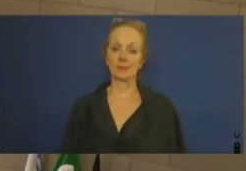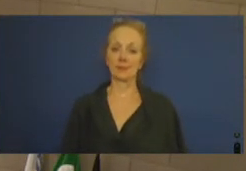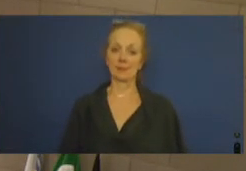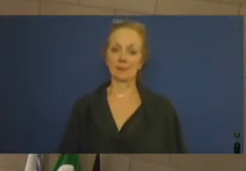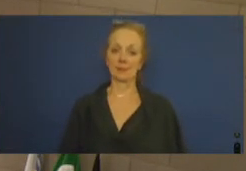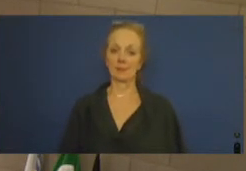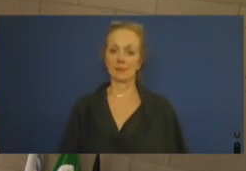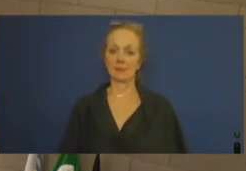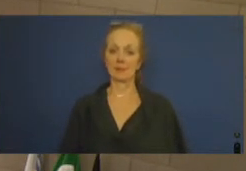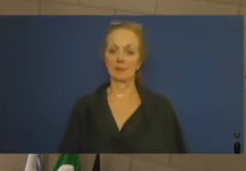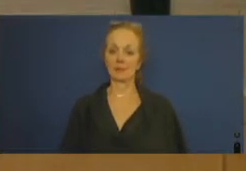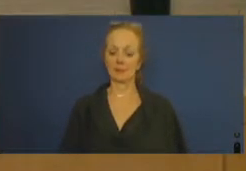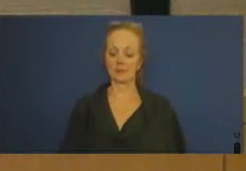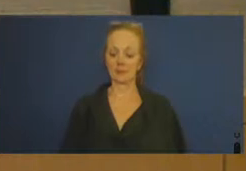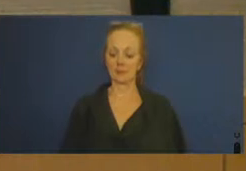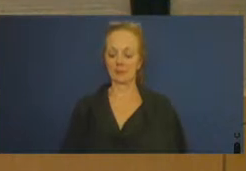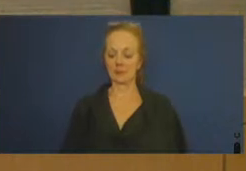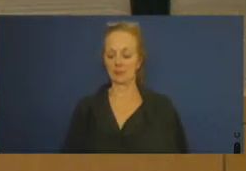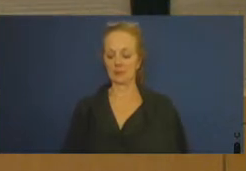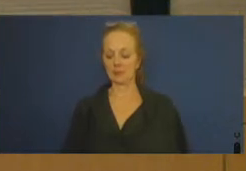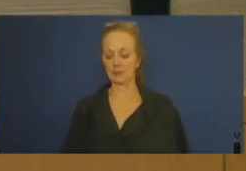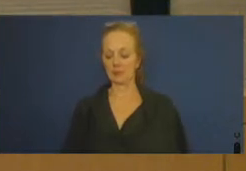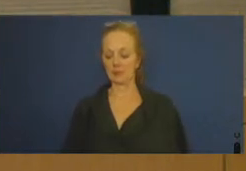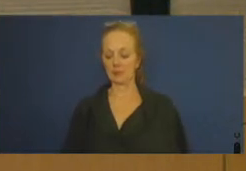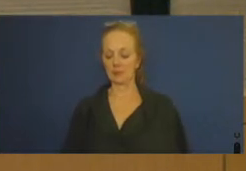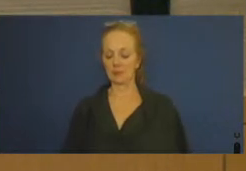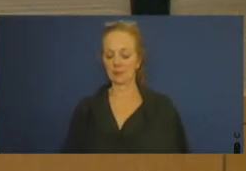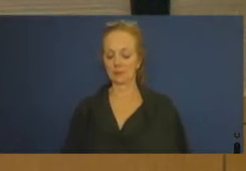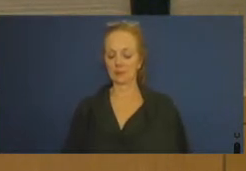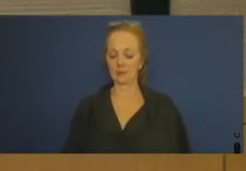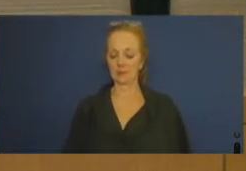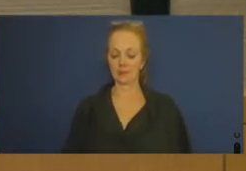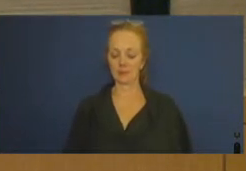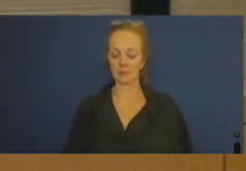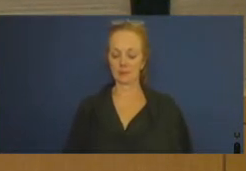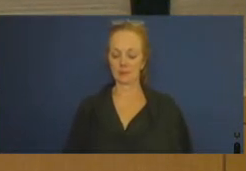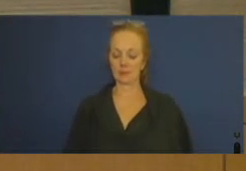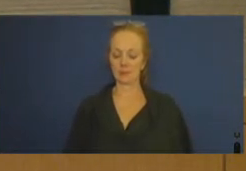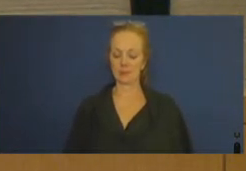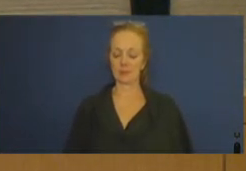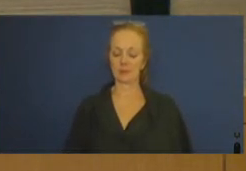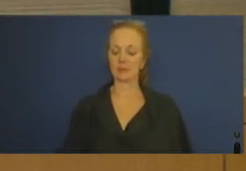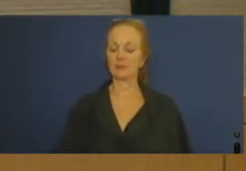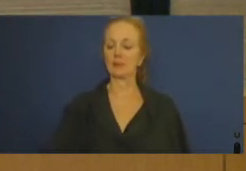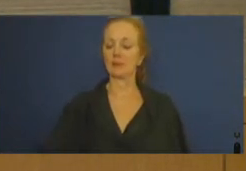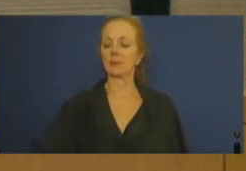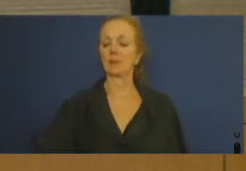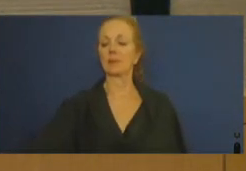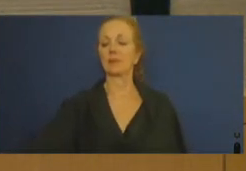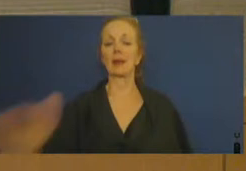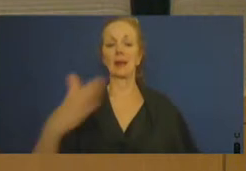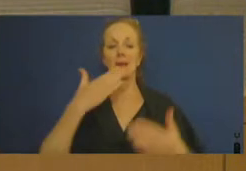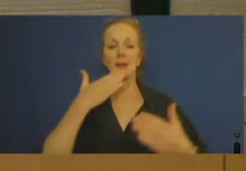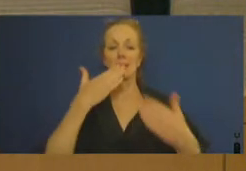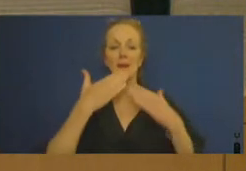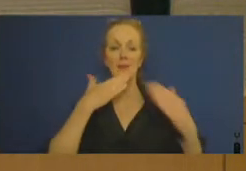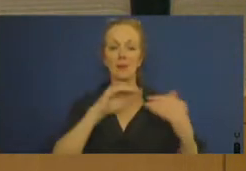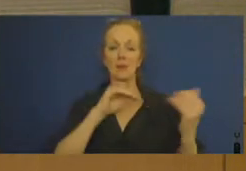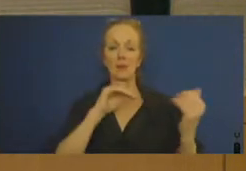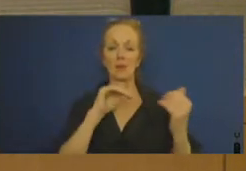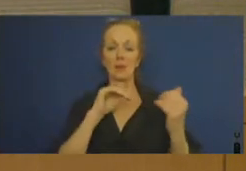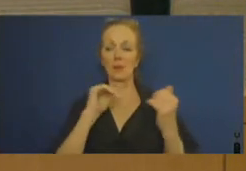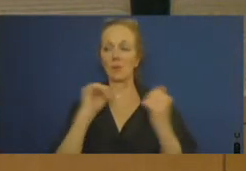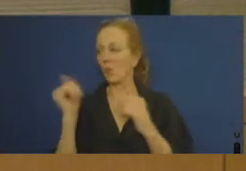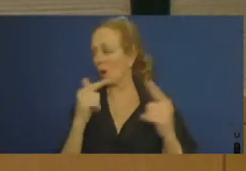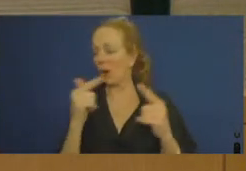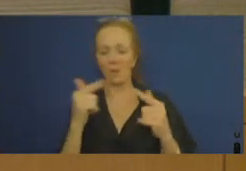Thank you. Mayor Lyles, members of the council, thank you for letting me speak. It has been a long time, and I've